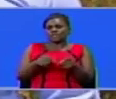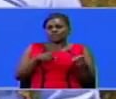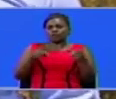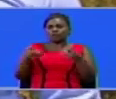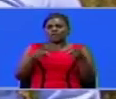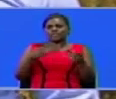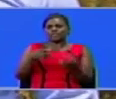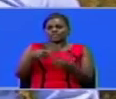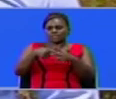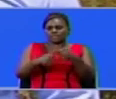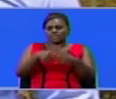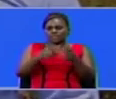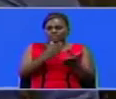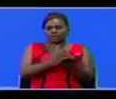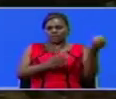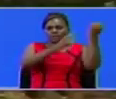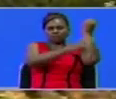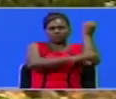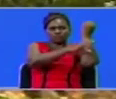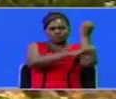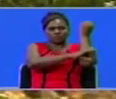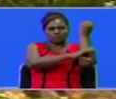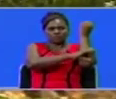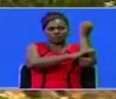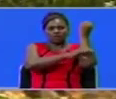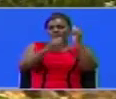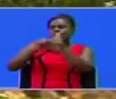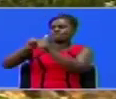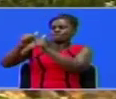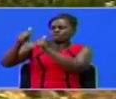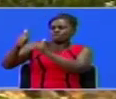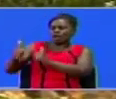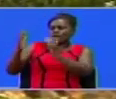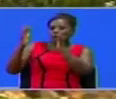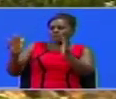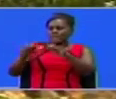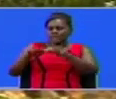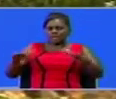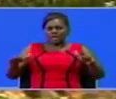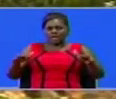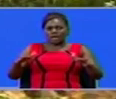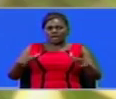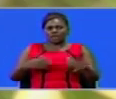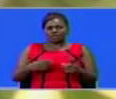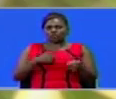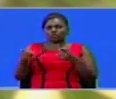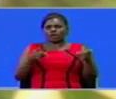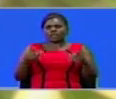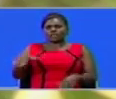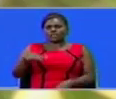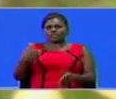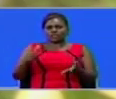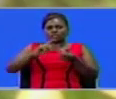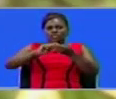industry in this part of the country. Tucked away in the heart of the biggest ranch in Laikipia is a tourist lodge that has